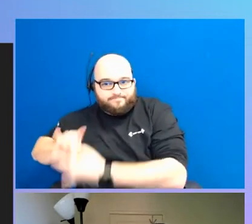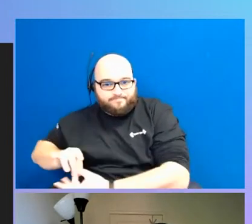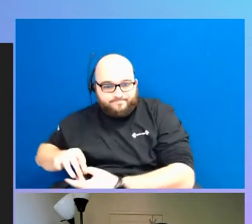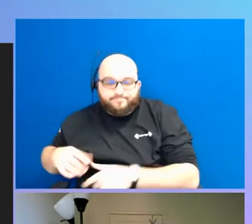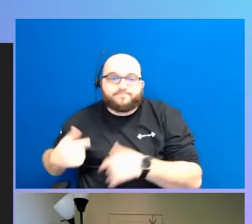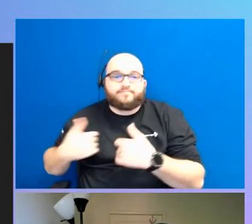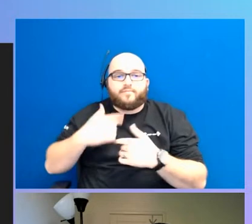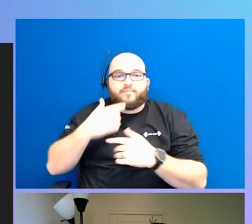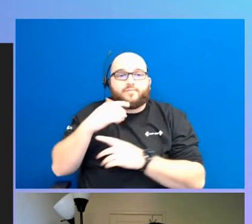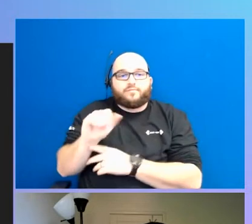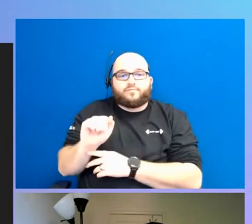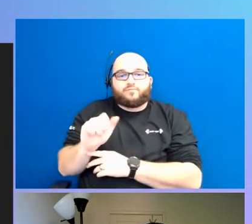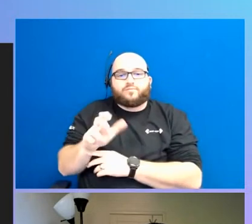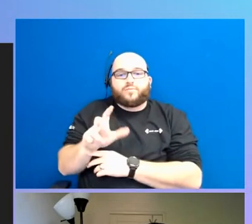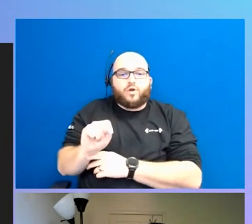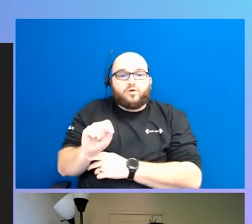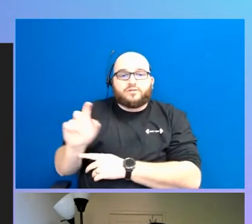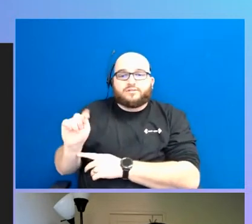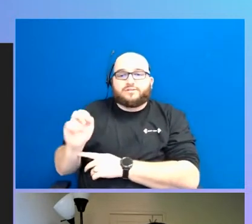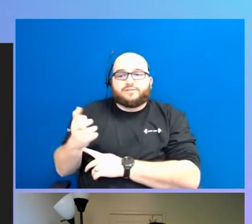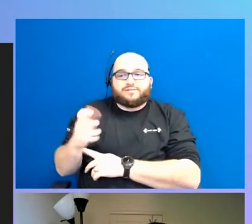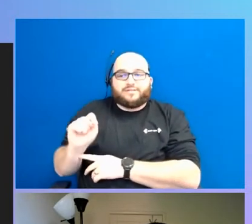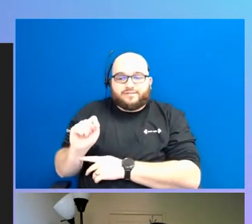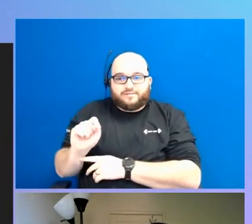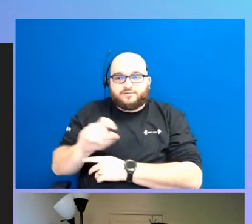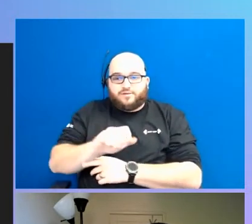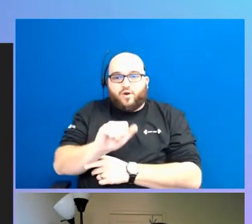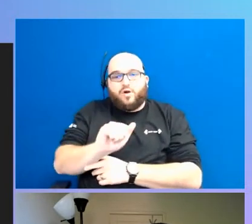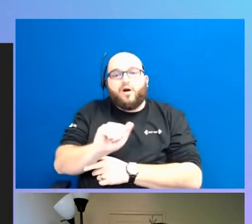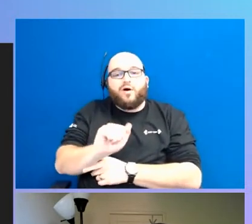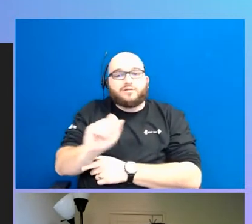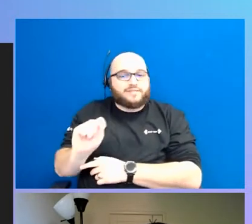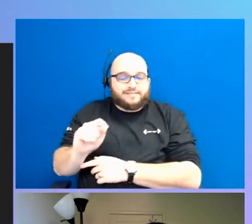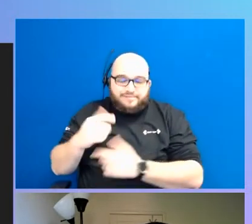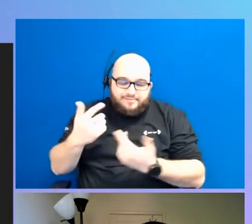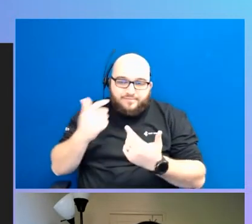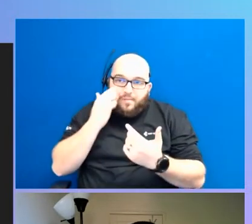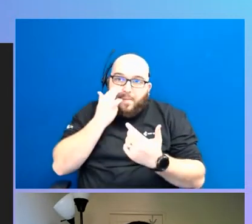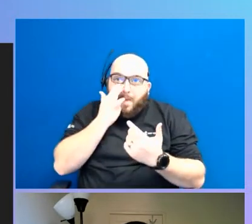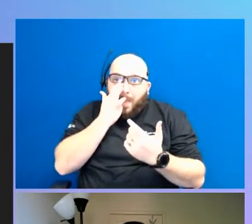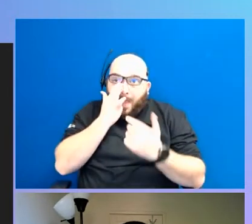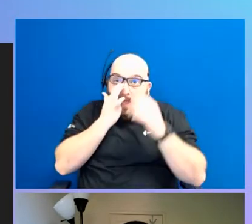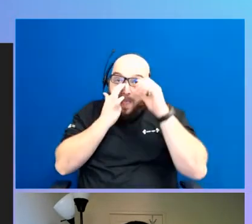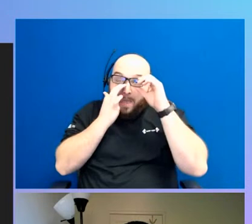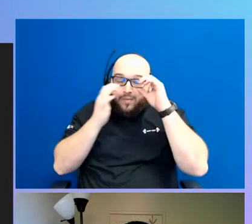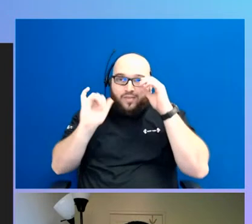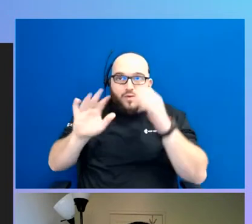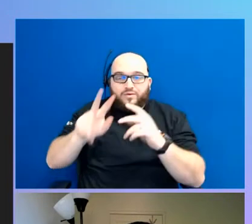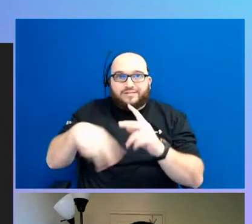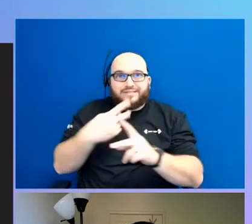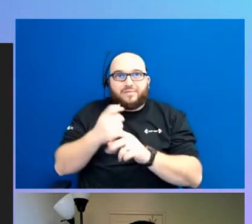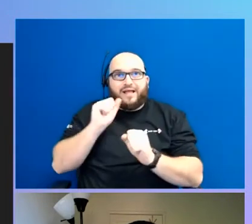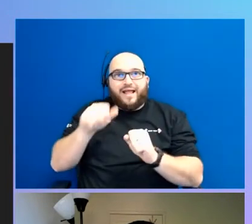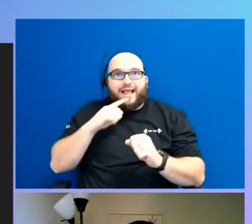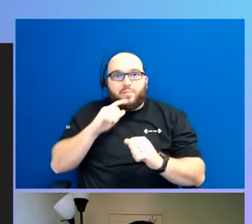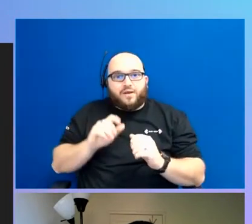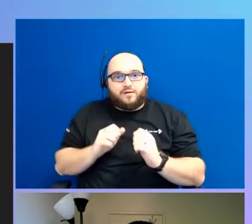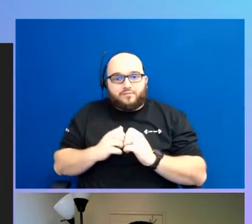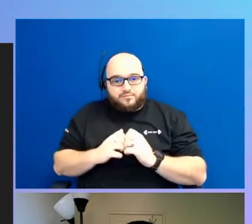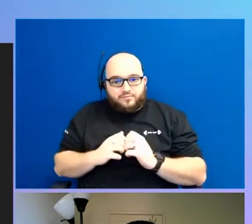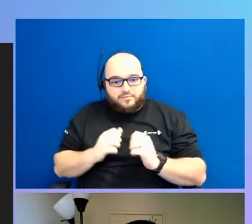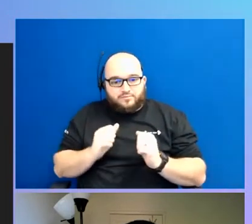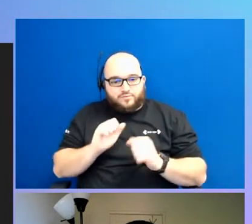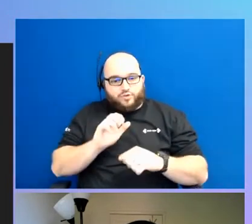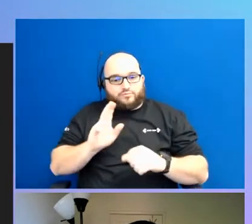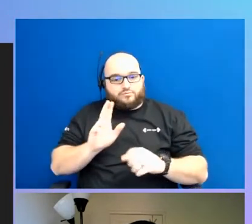I have been using it already, but I just want to say that text alternatives can be implemented in many different ways,